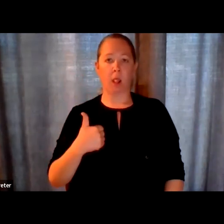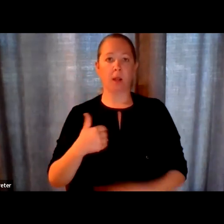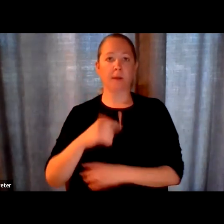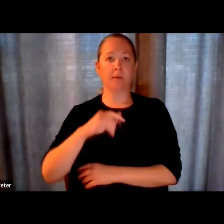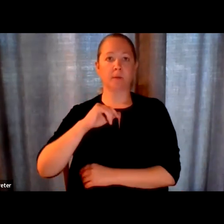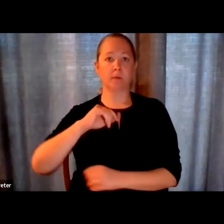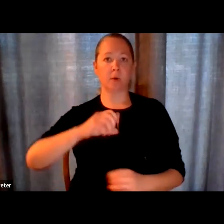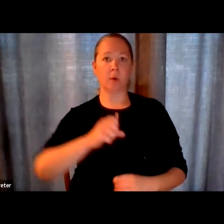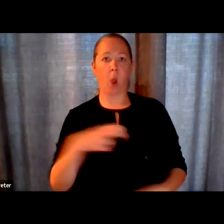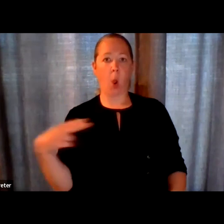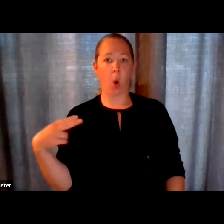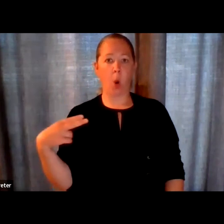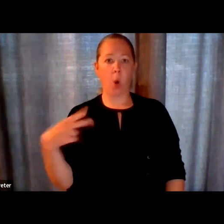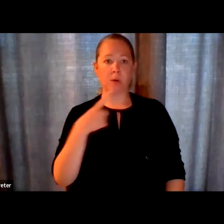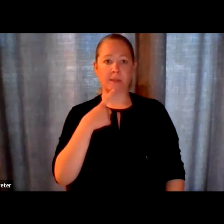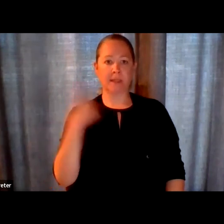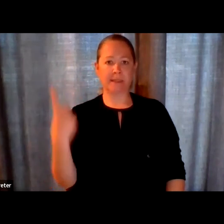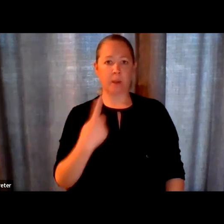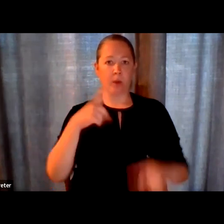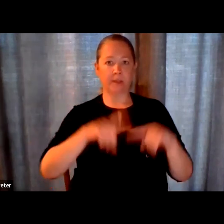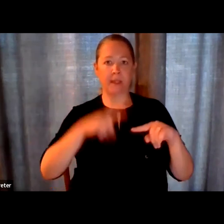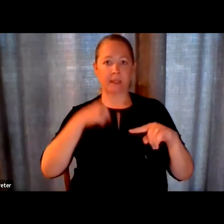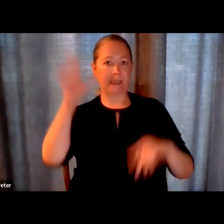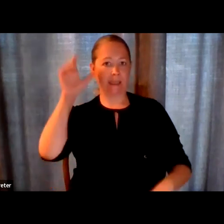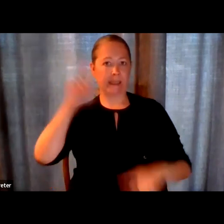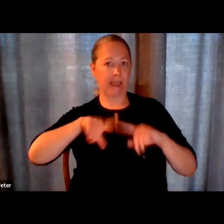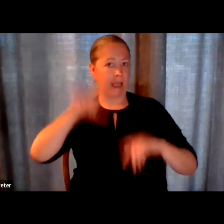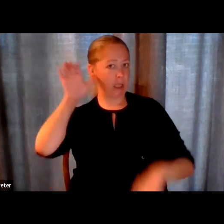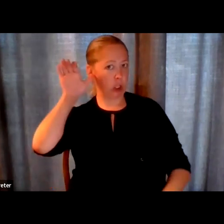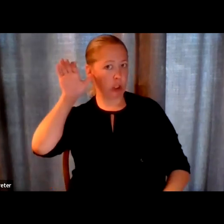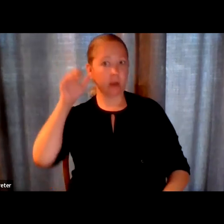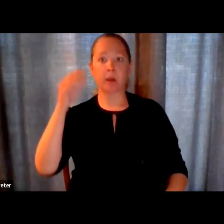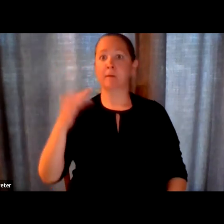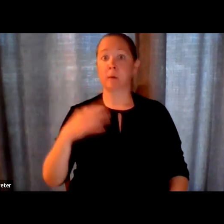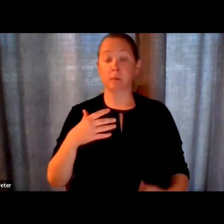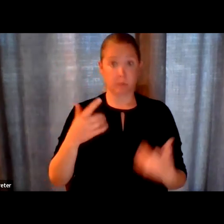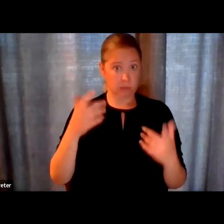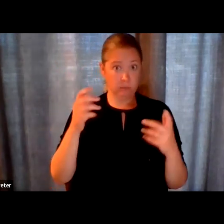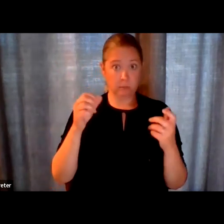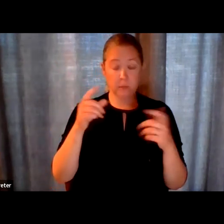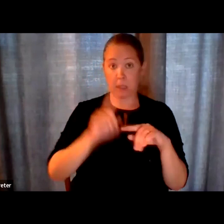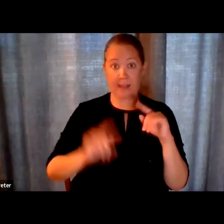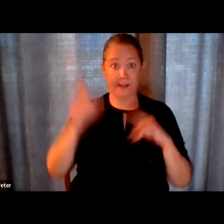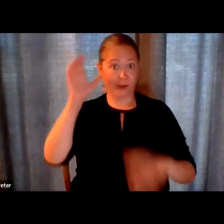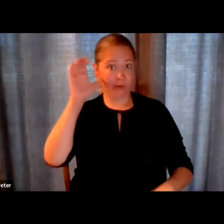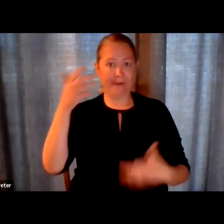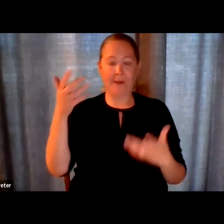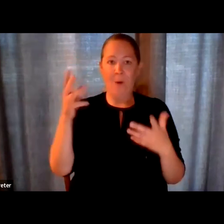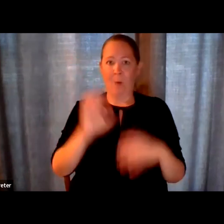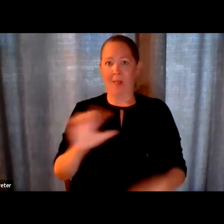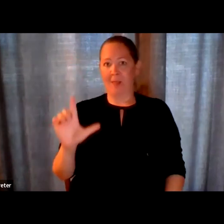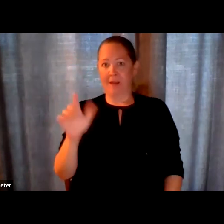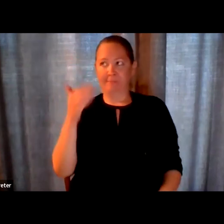looks like somebody said they can't hear. If folks are unable to hear me right now, well, I guess I can't really say